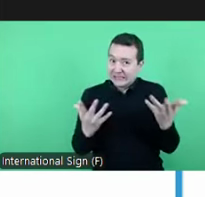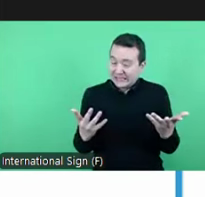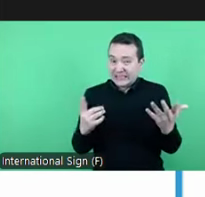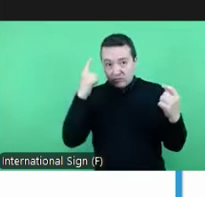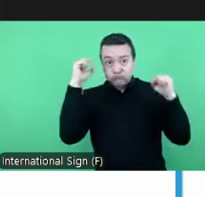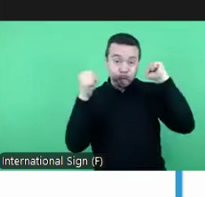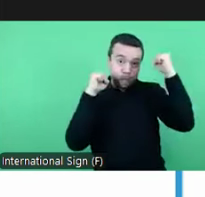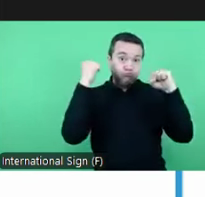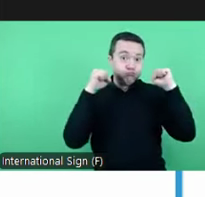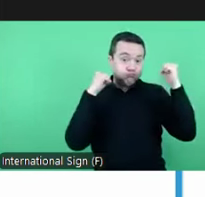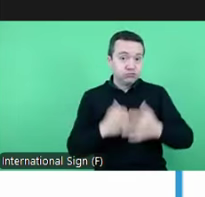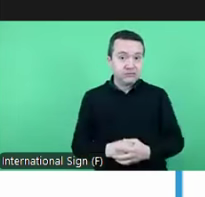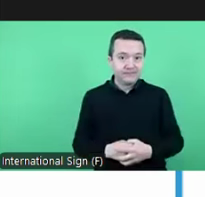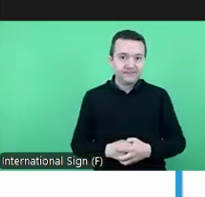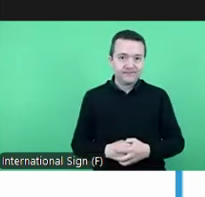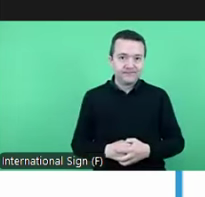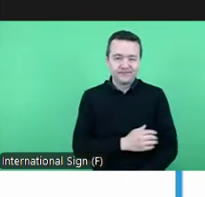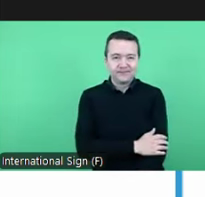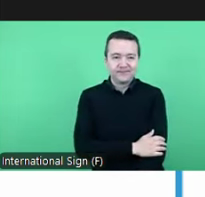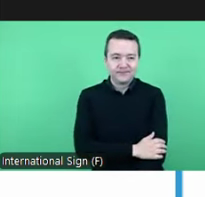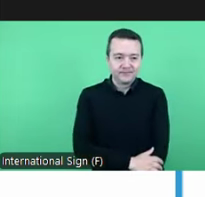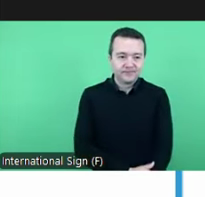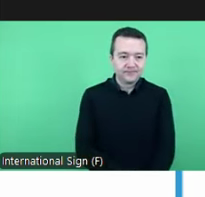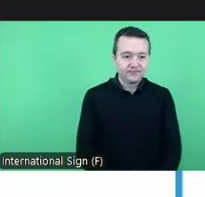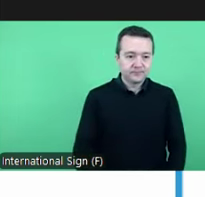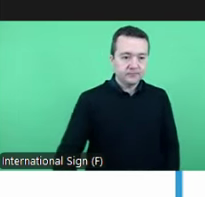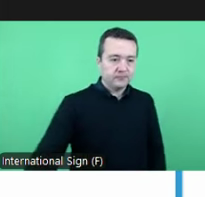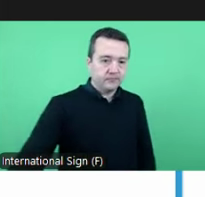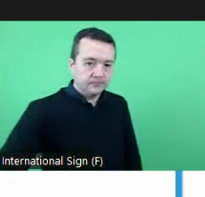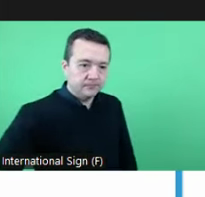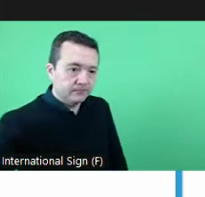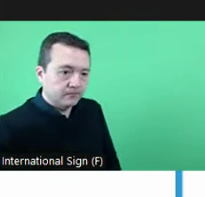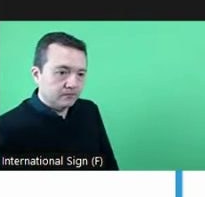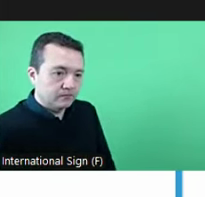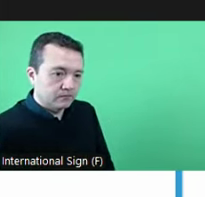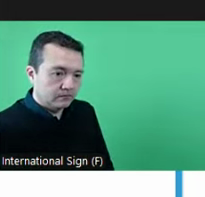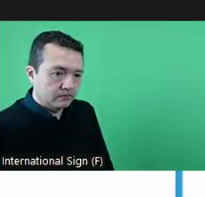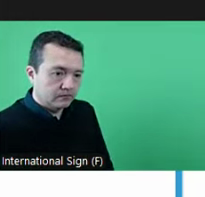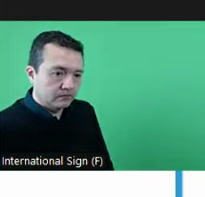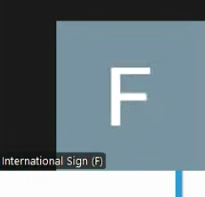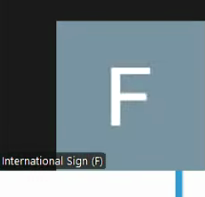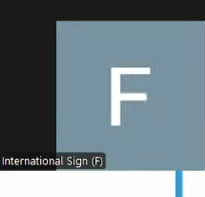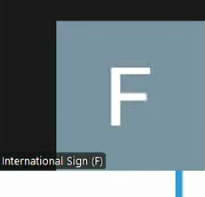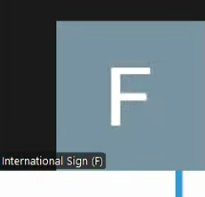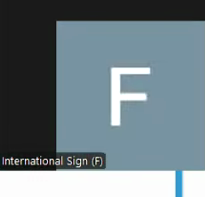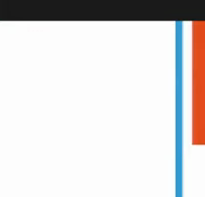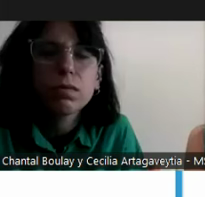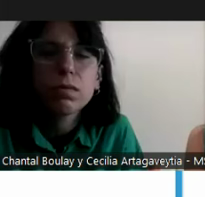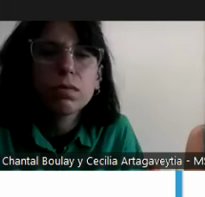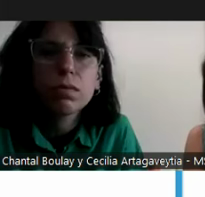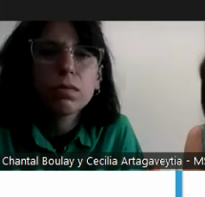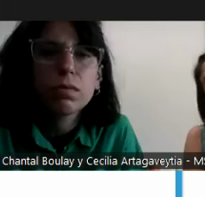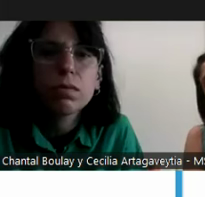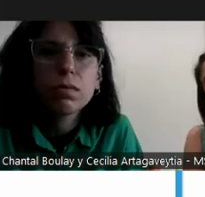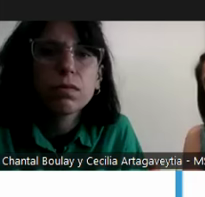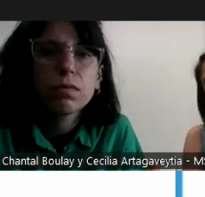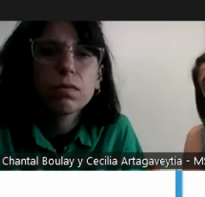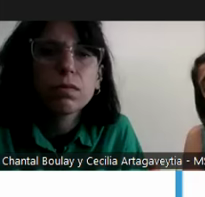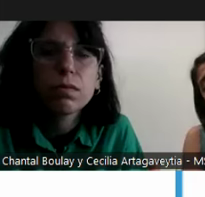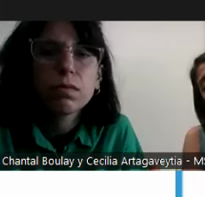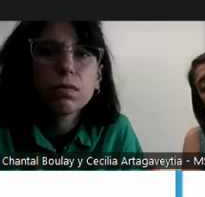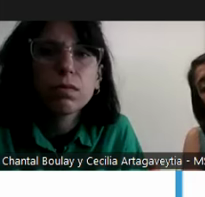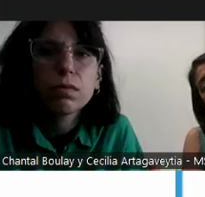random. tiene que ver justamente, It como has se to do mencionaba previamente, con precisely, las as funciones I del sistema mentioned de salud. before, with the duties of Y the en ese healthcare